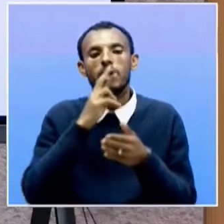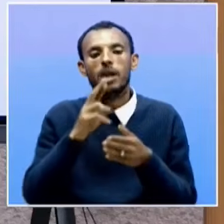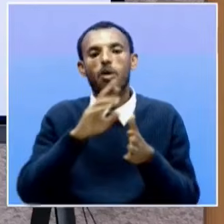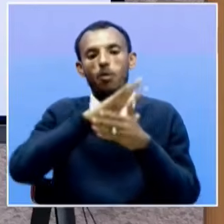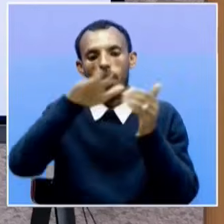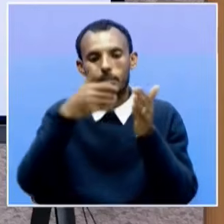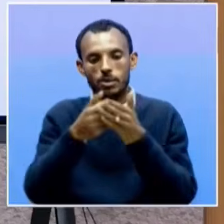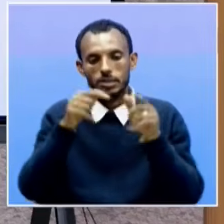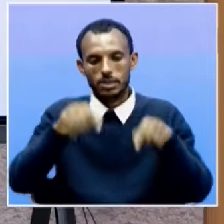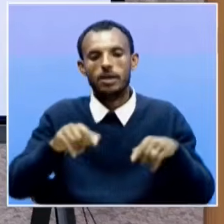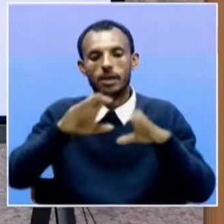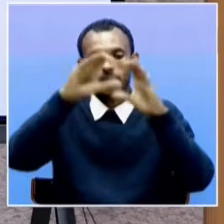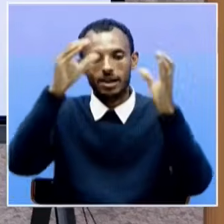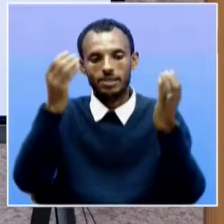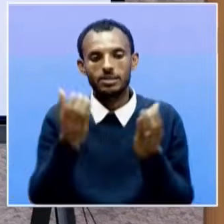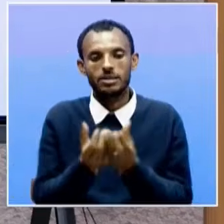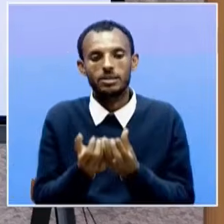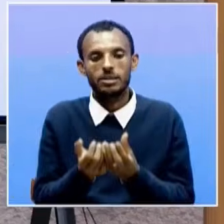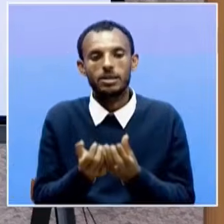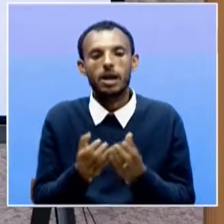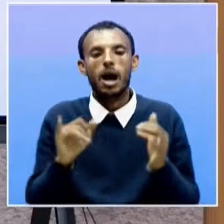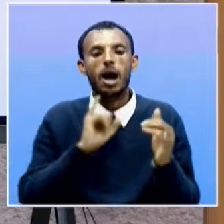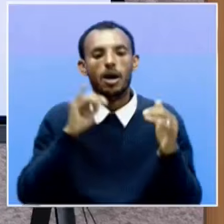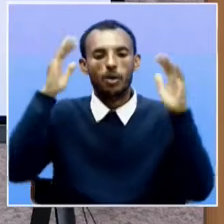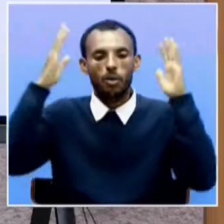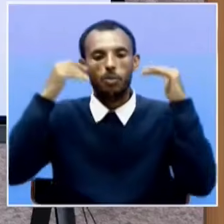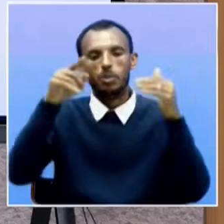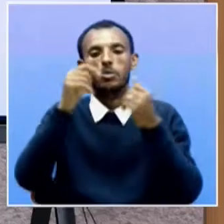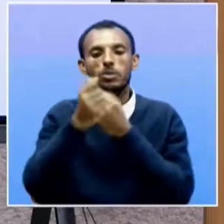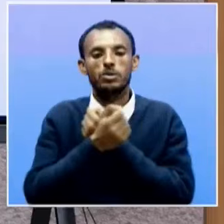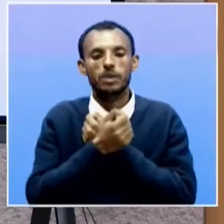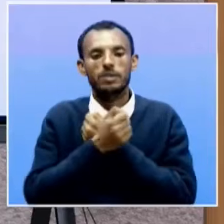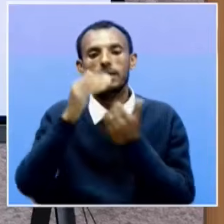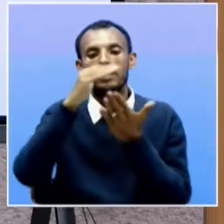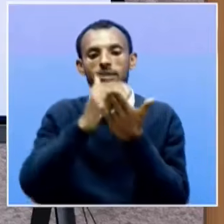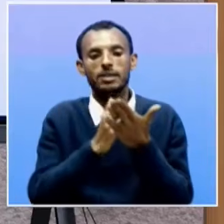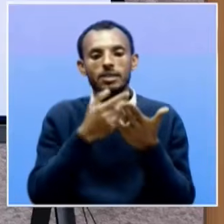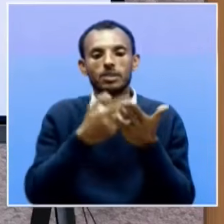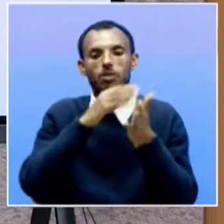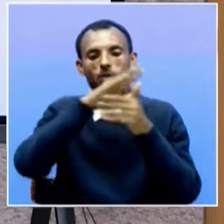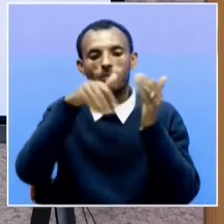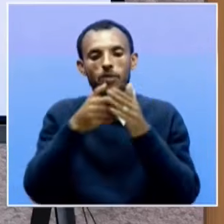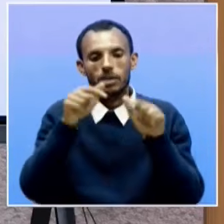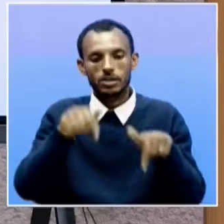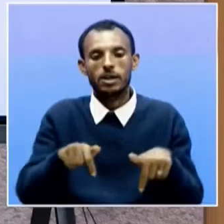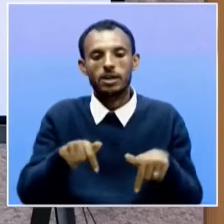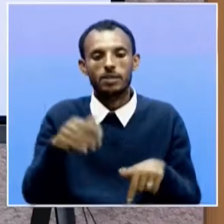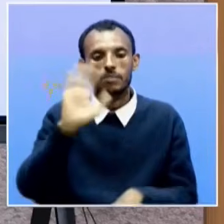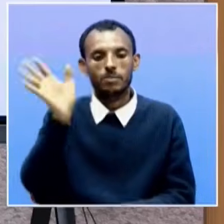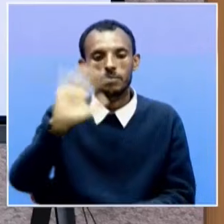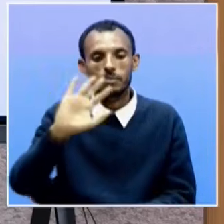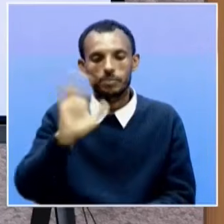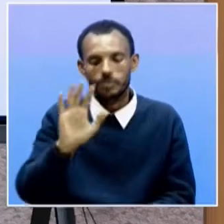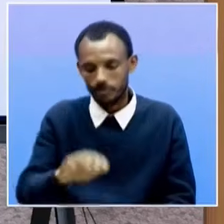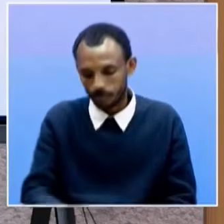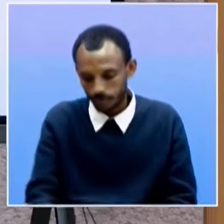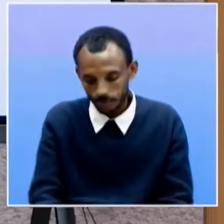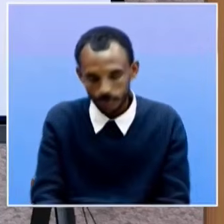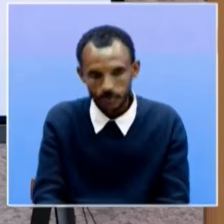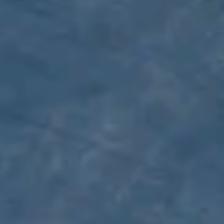all about the present lesson. I hope you enjoyed the lesson. This is all for today. Thank you.